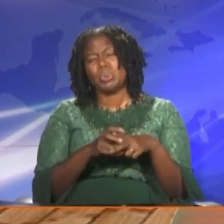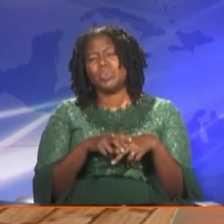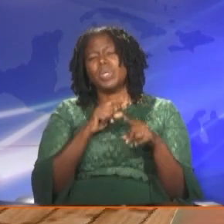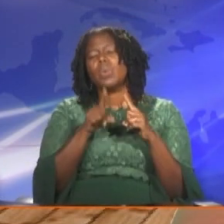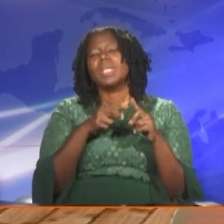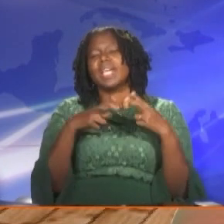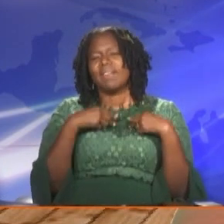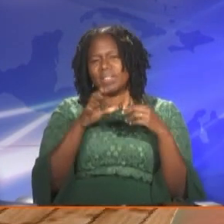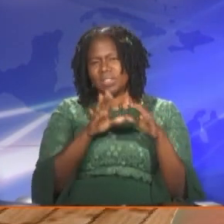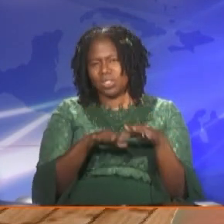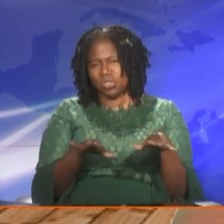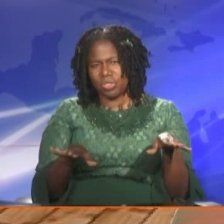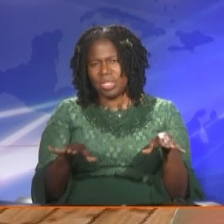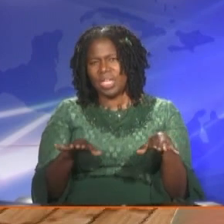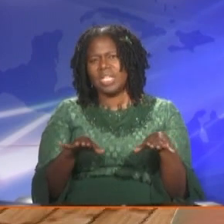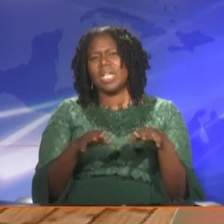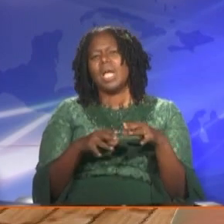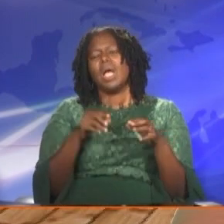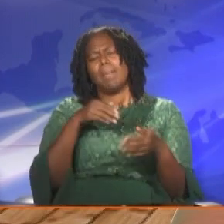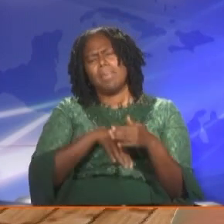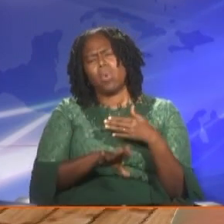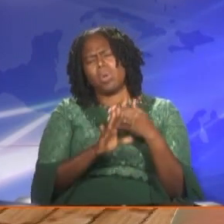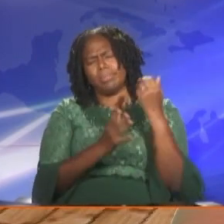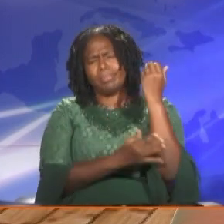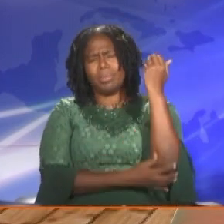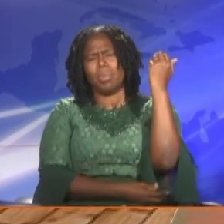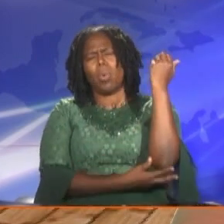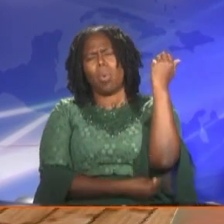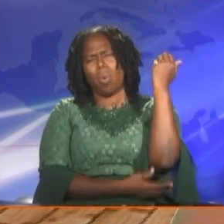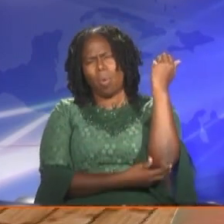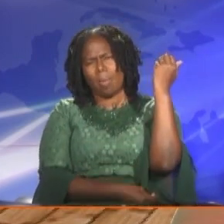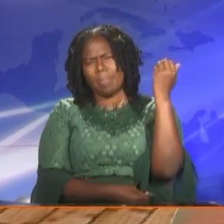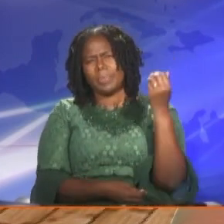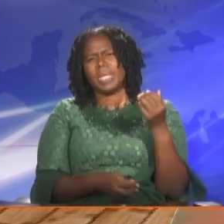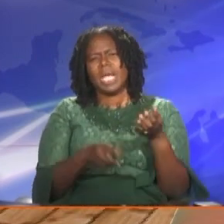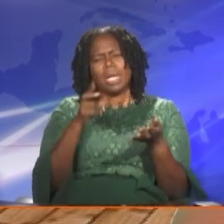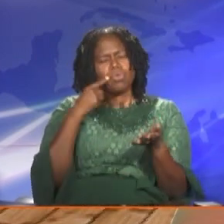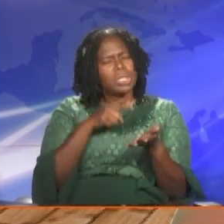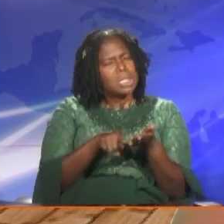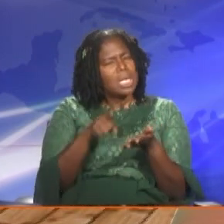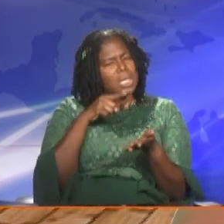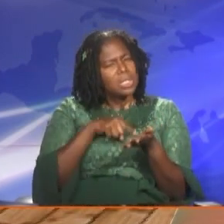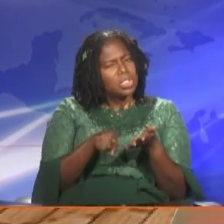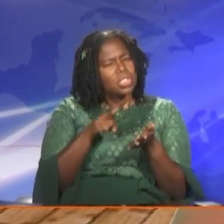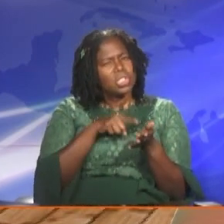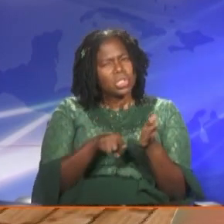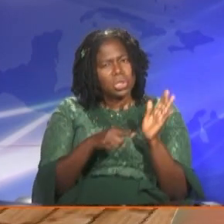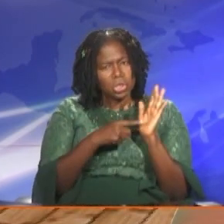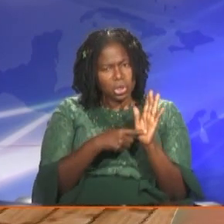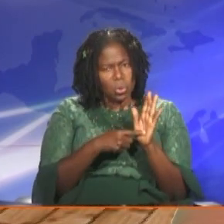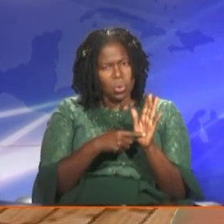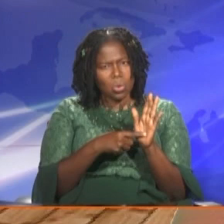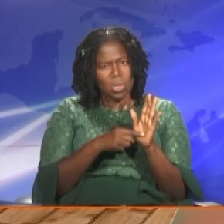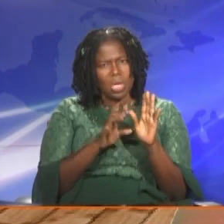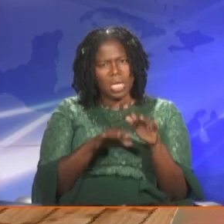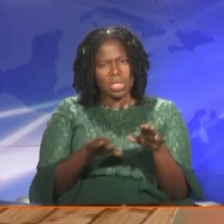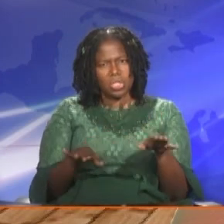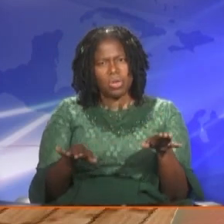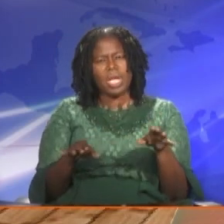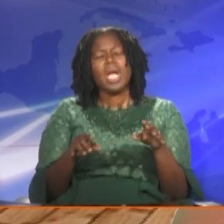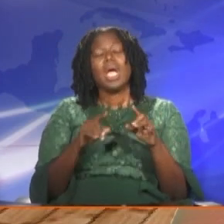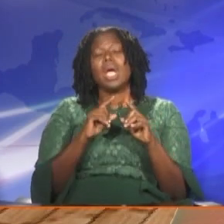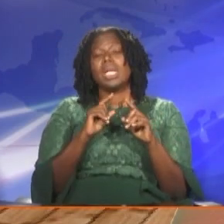who is born into a poor home, research has shown that children born into